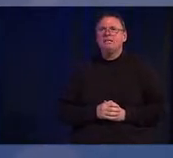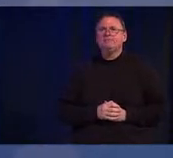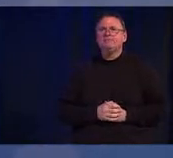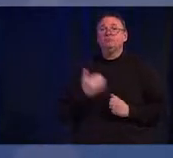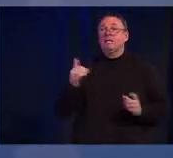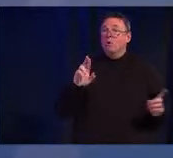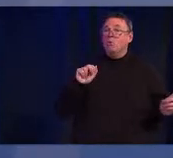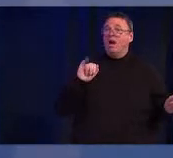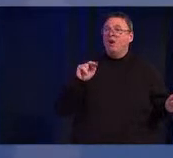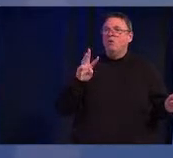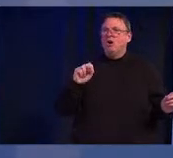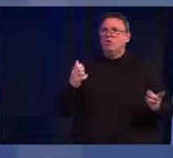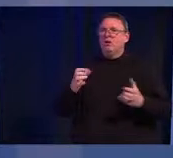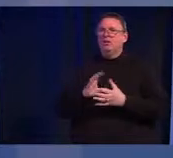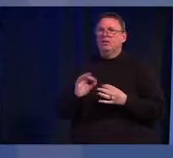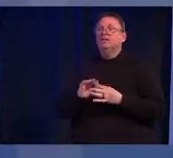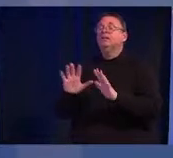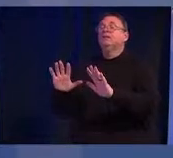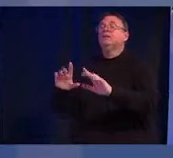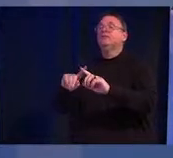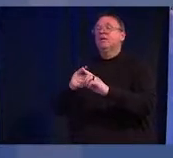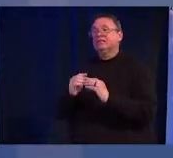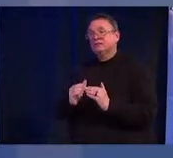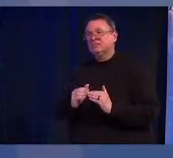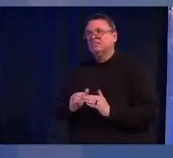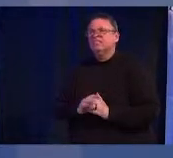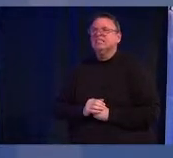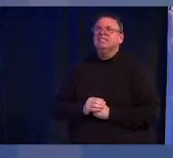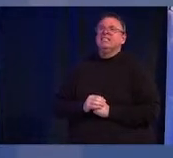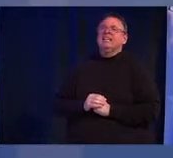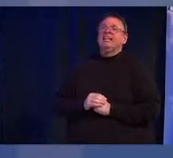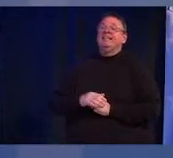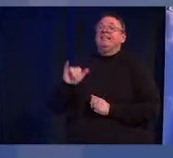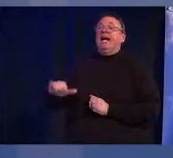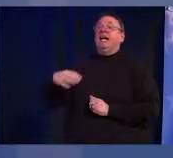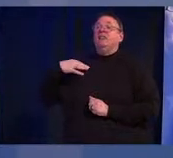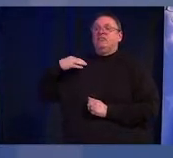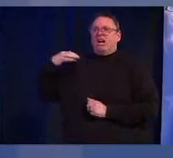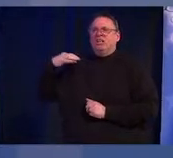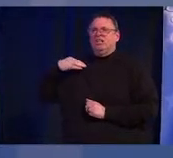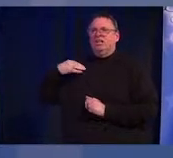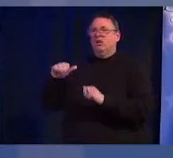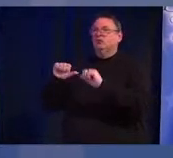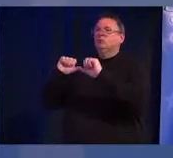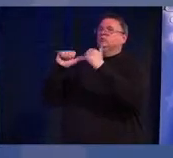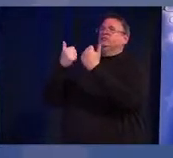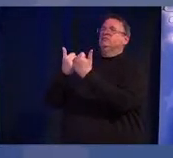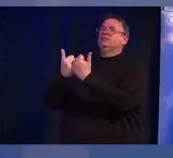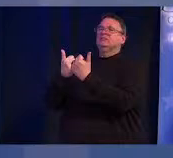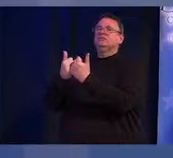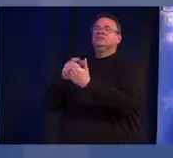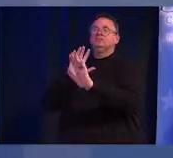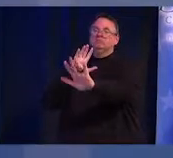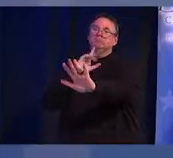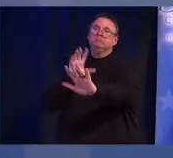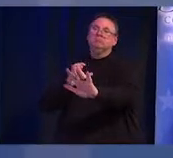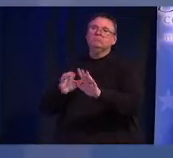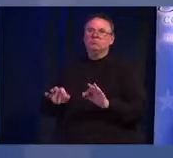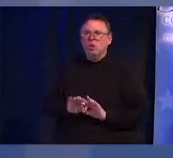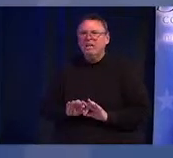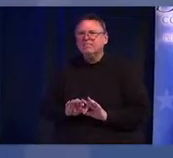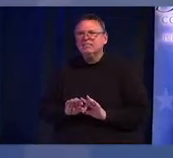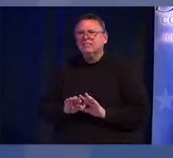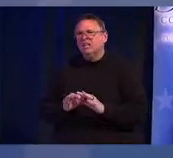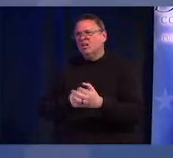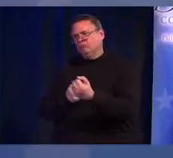Friends, voluntary association is very important in a free society. I believe very strongly in unions.